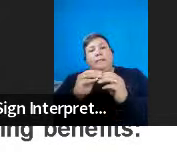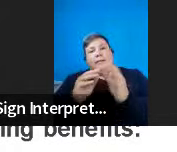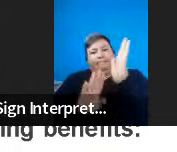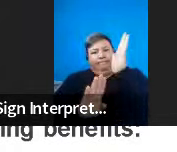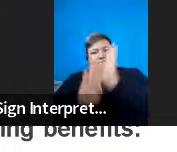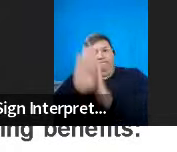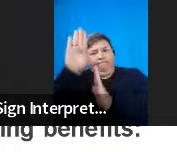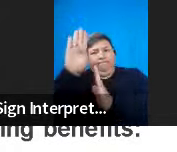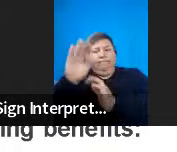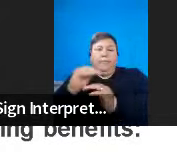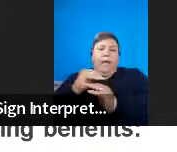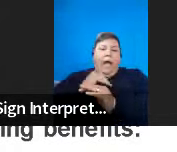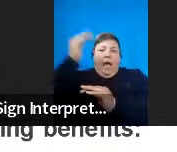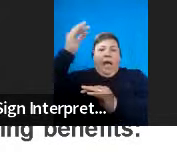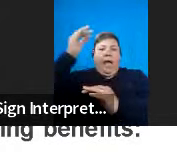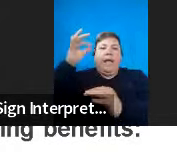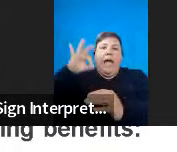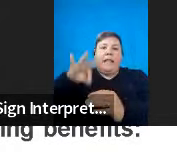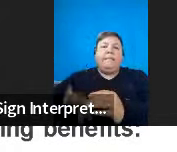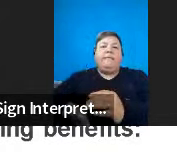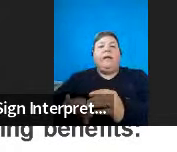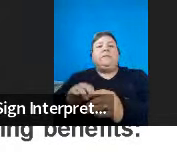in advance with